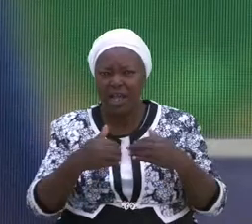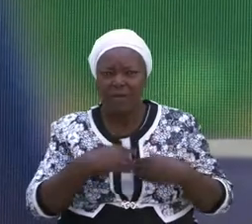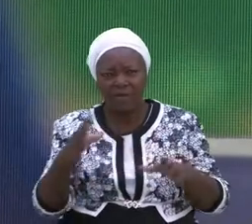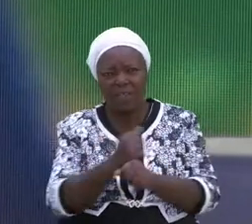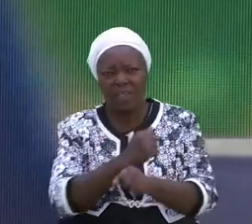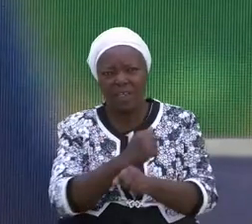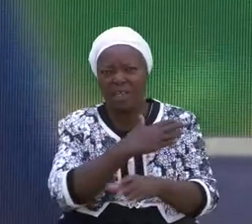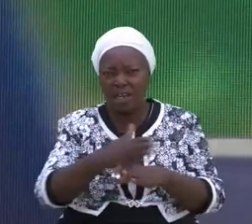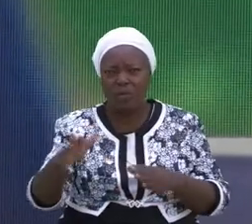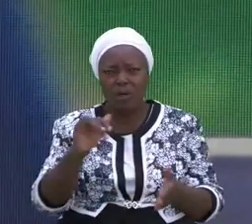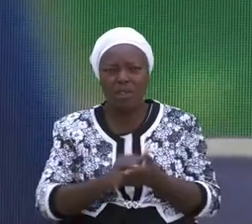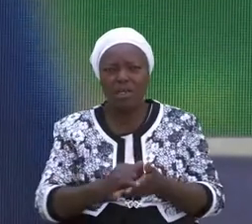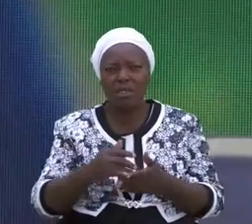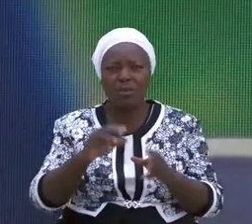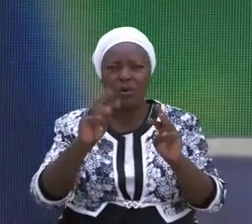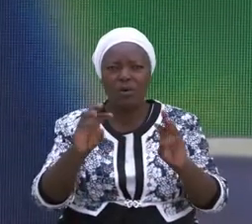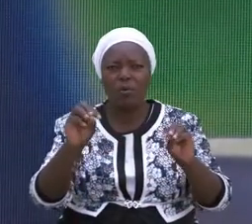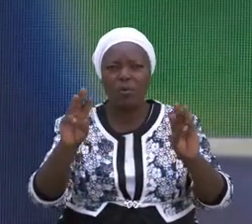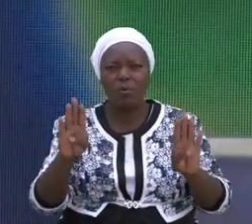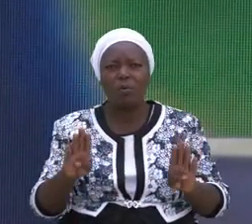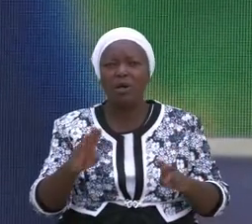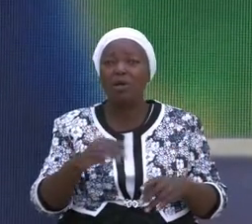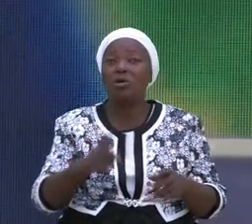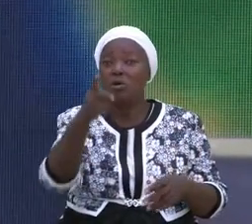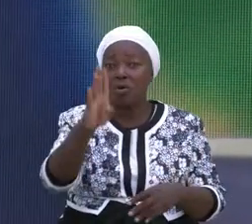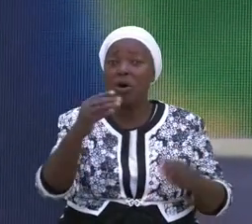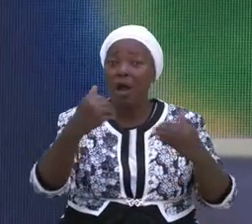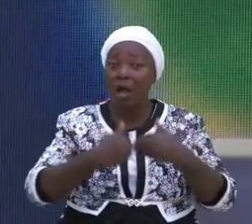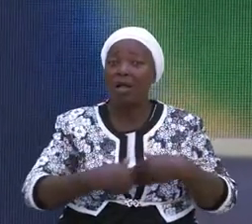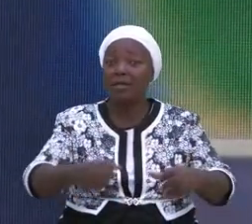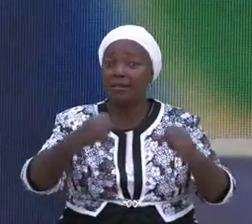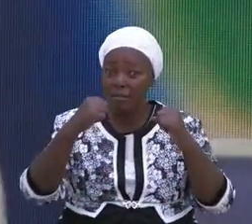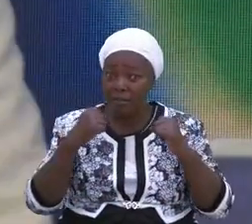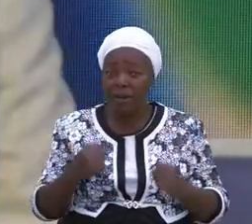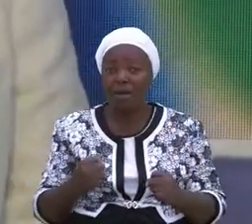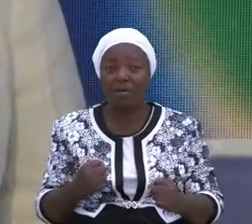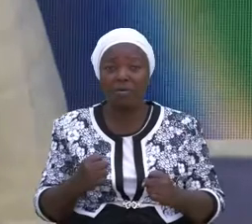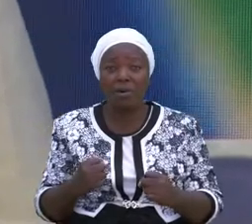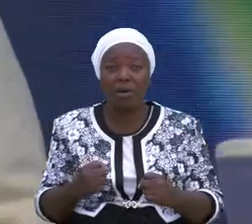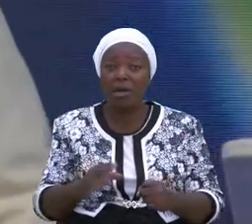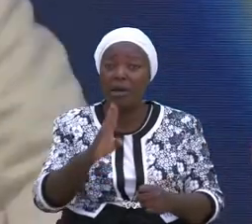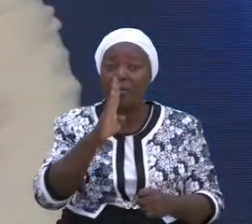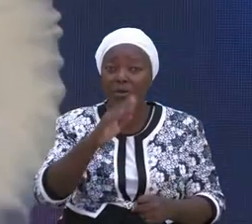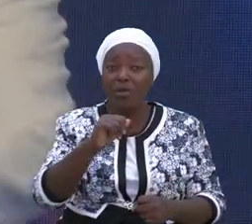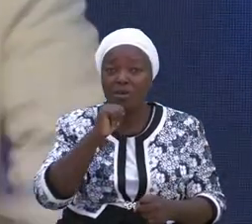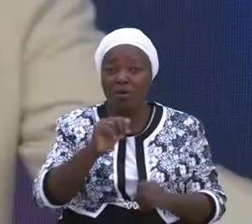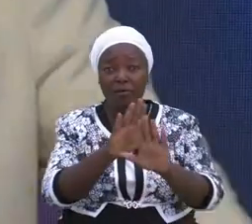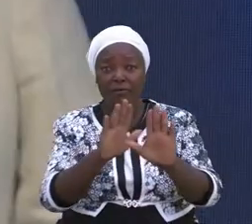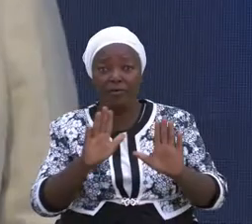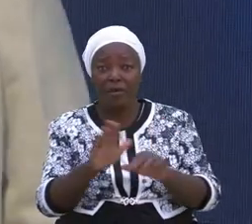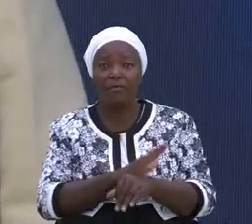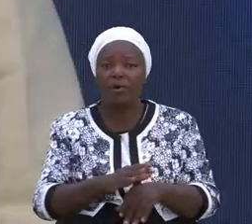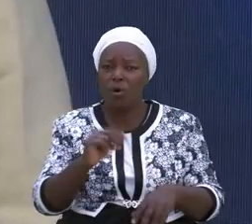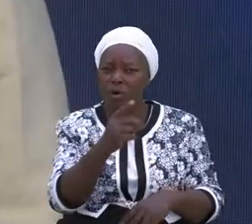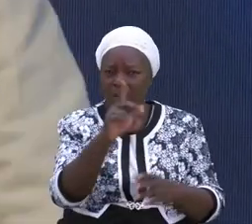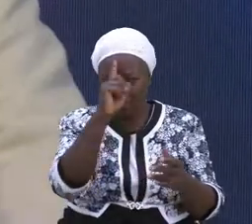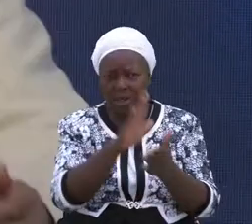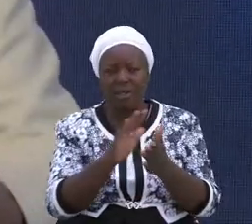system, God has power. Be not fearful, only